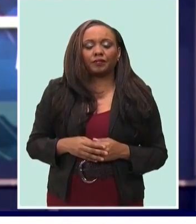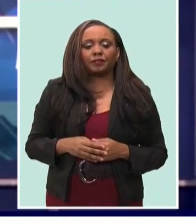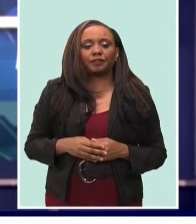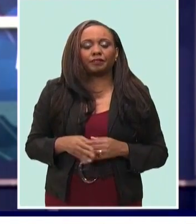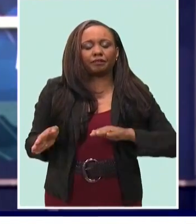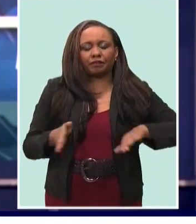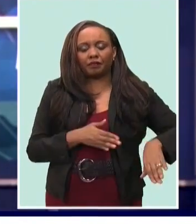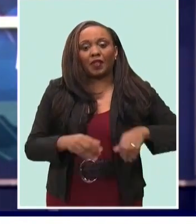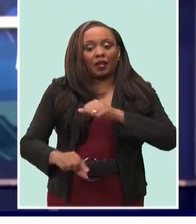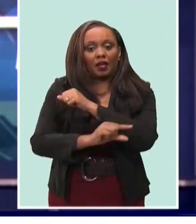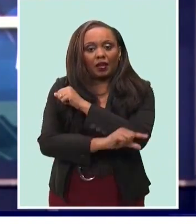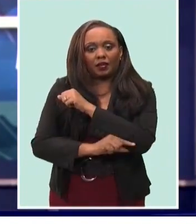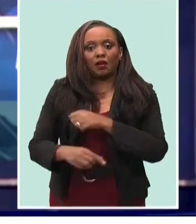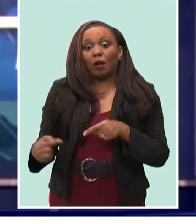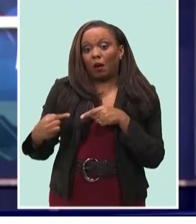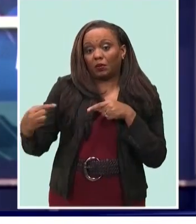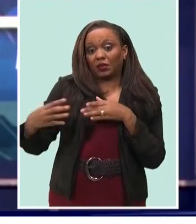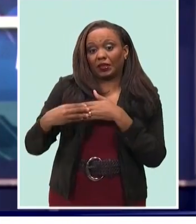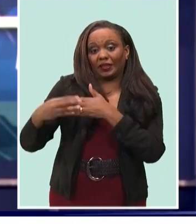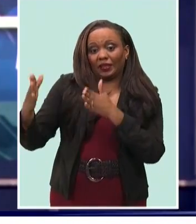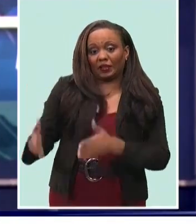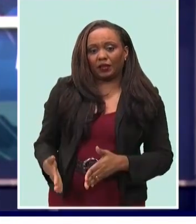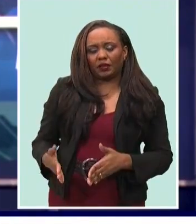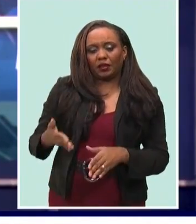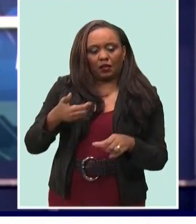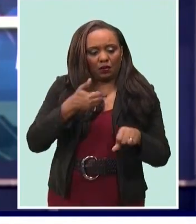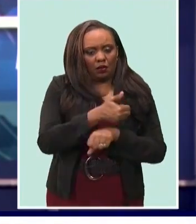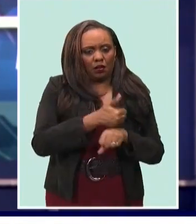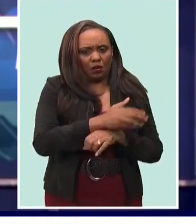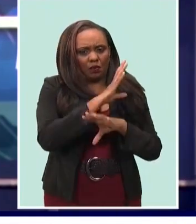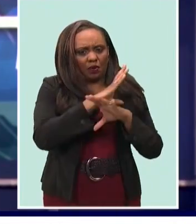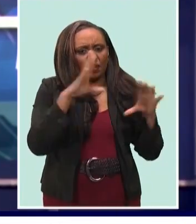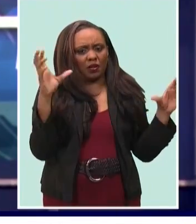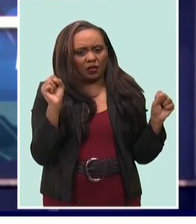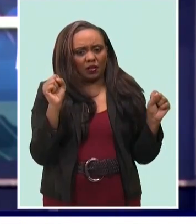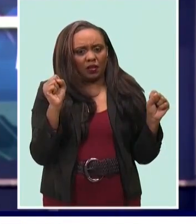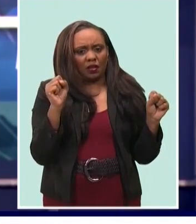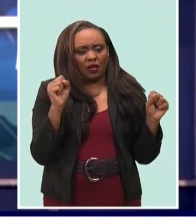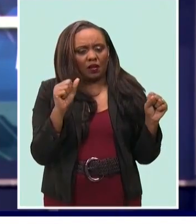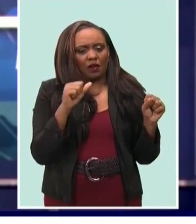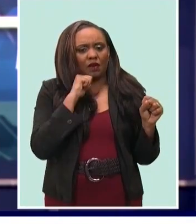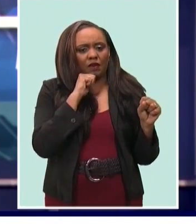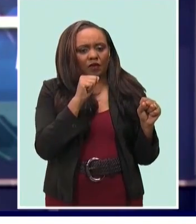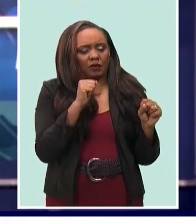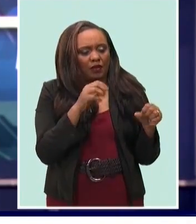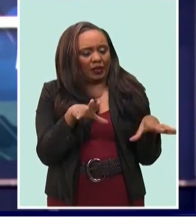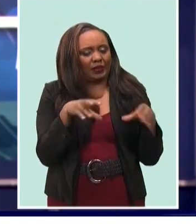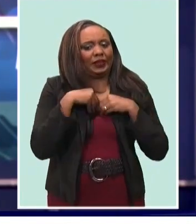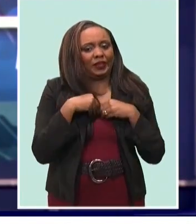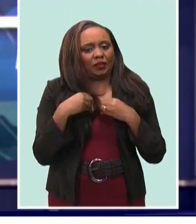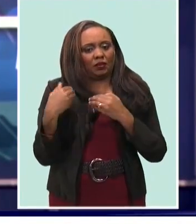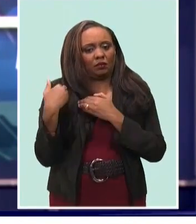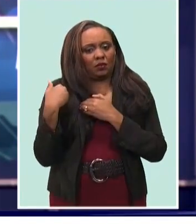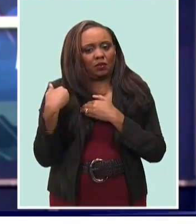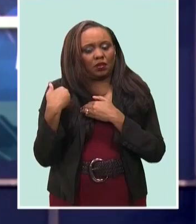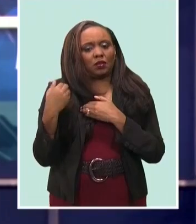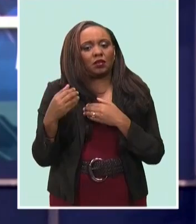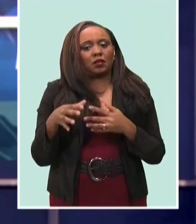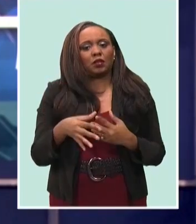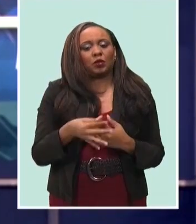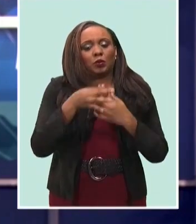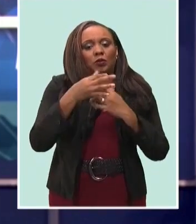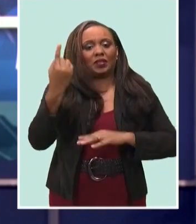in Guyana now, opposition leader Barrack Jagdeo is accusing President David Granger of sidestepping his responsibility to appoint